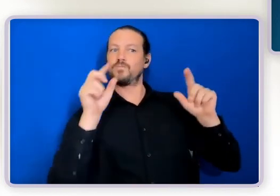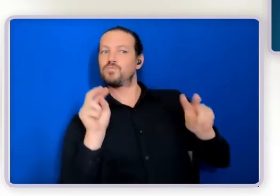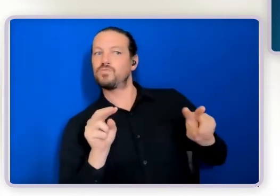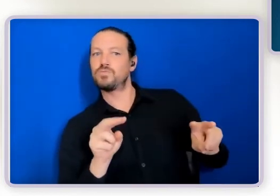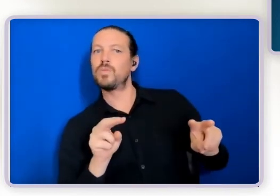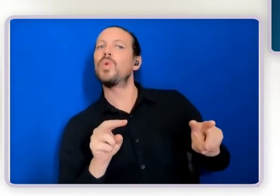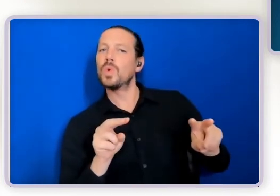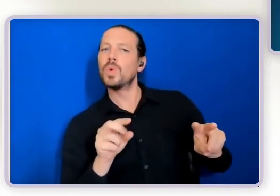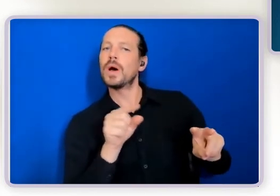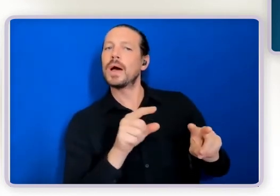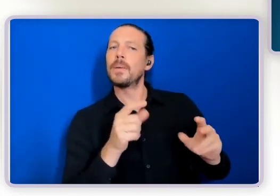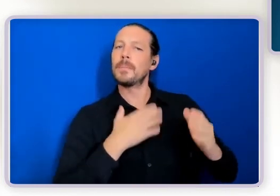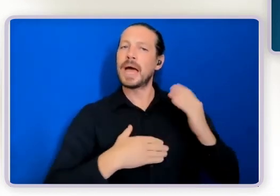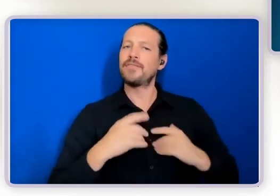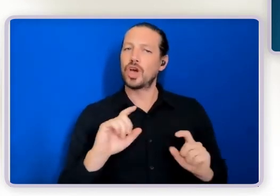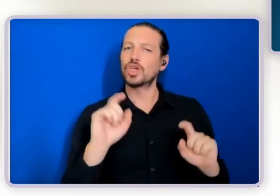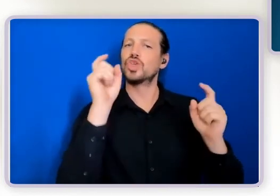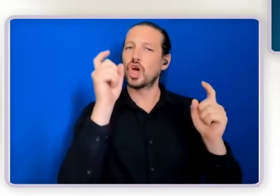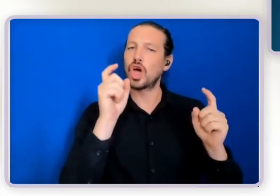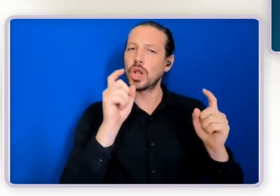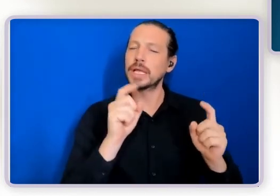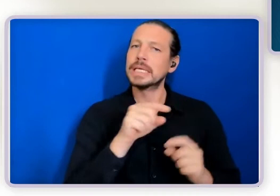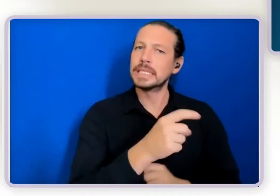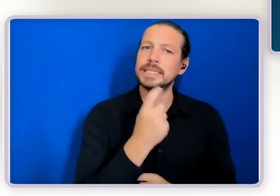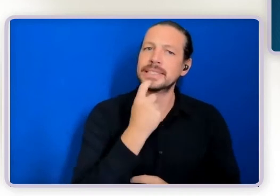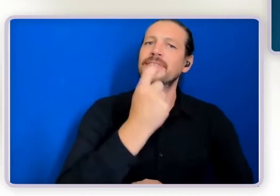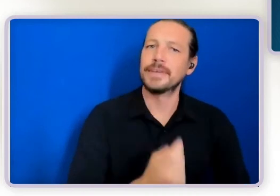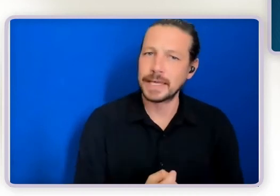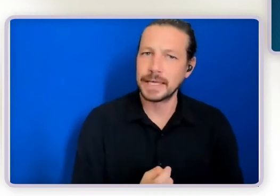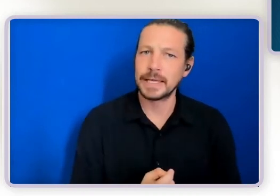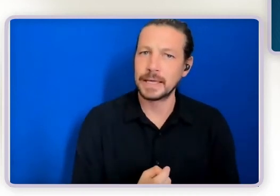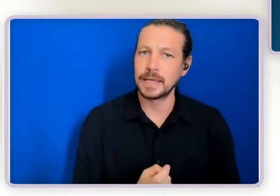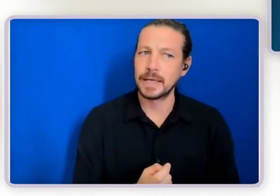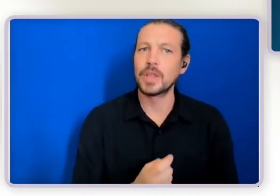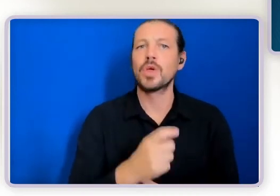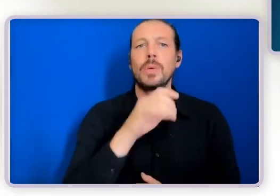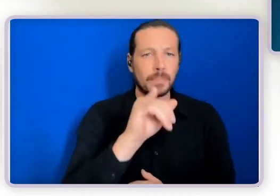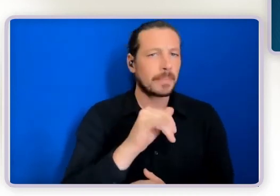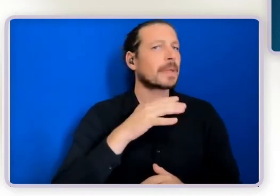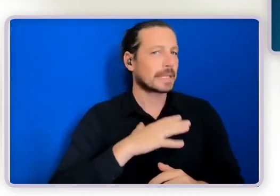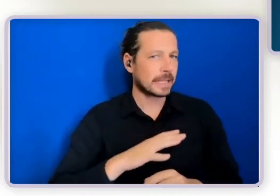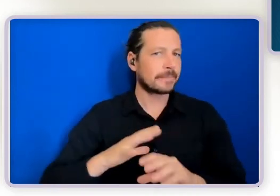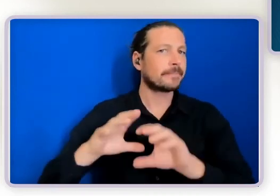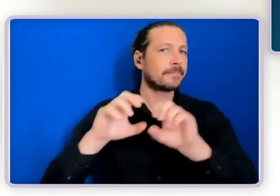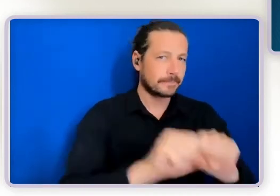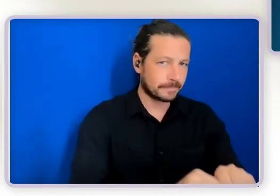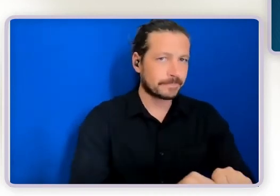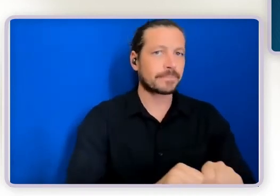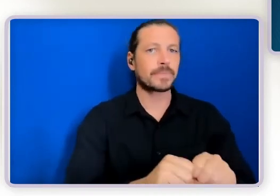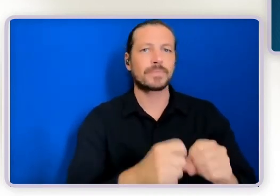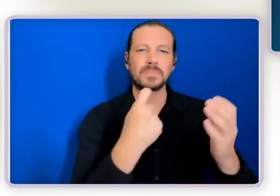of concern that are severe enough that restrictive practices might need to